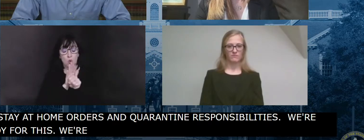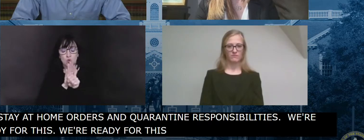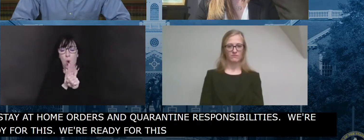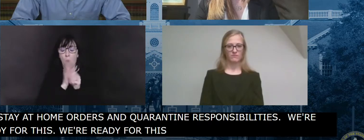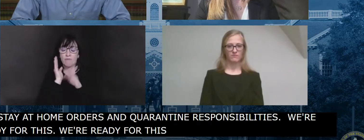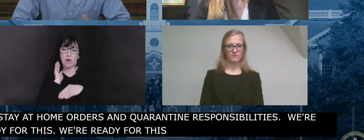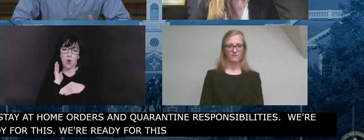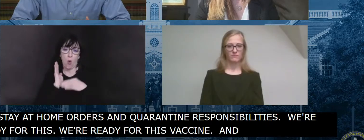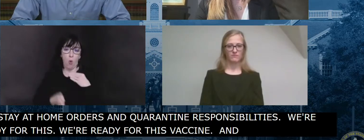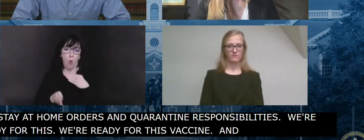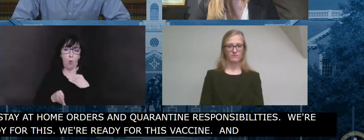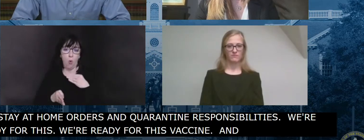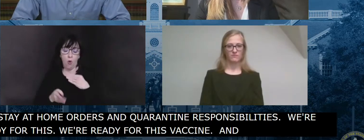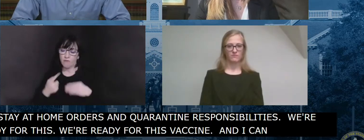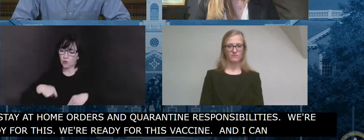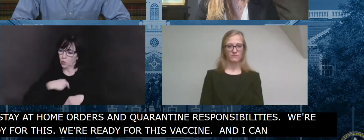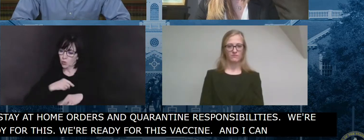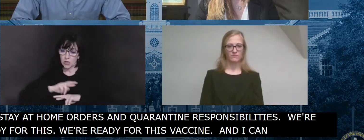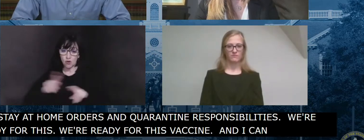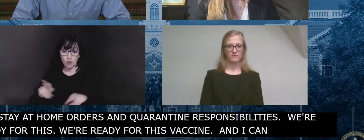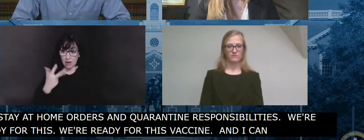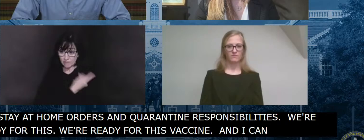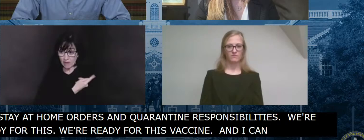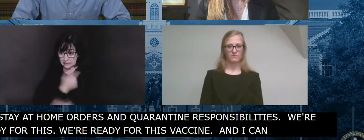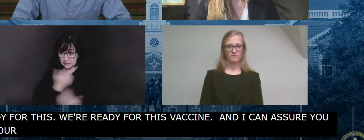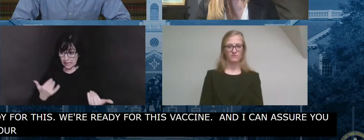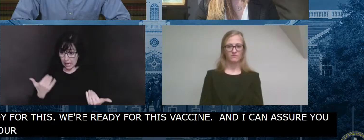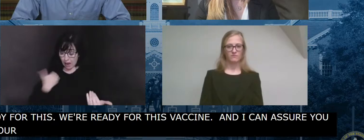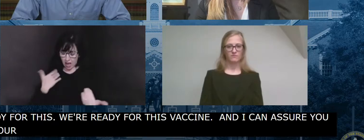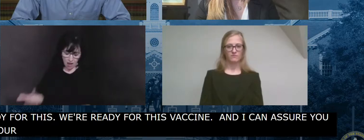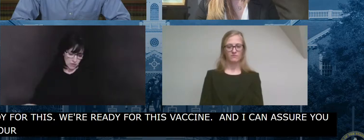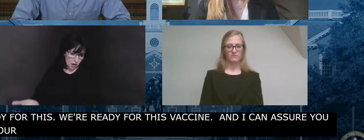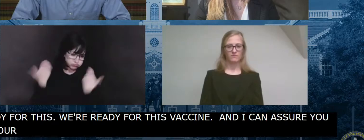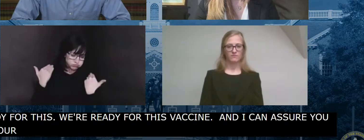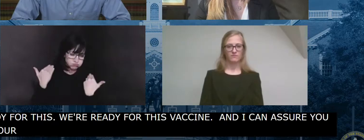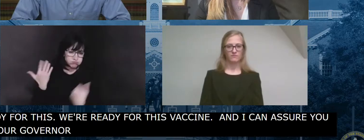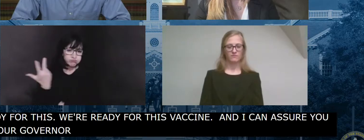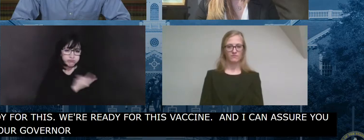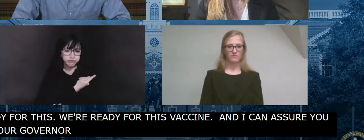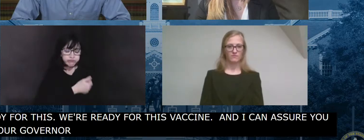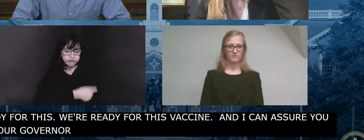assure you, as your governor just sworn in for the next 4 years this morning,